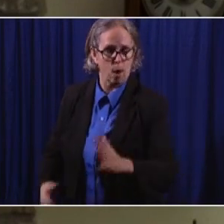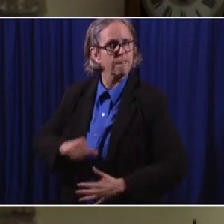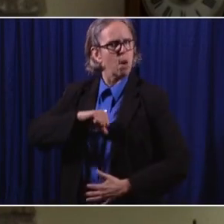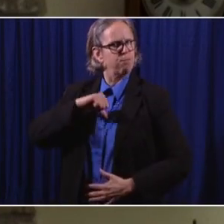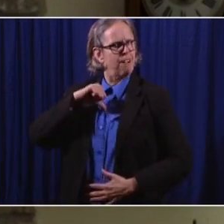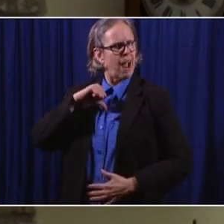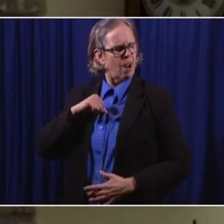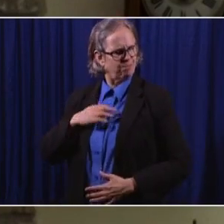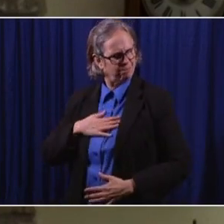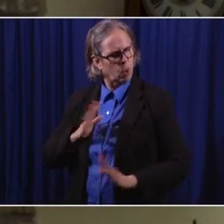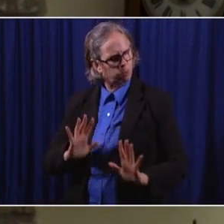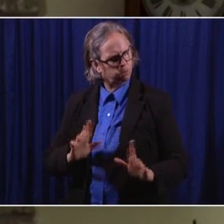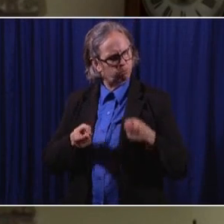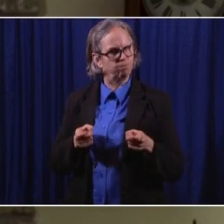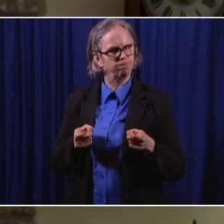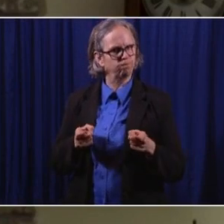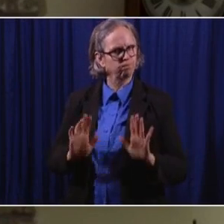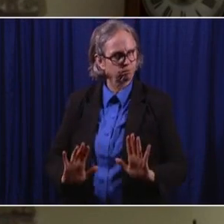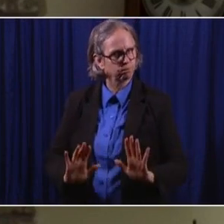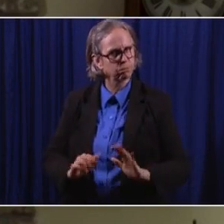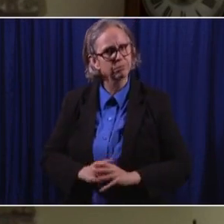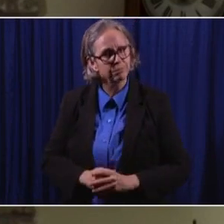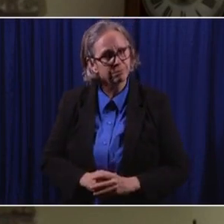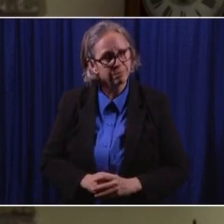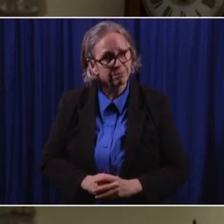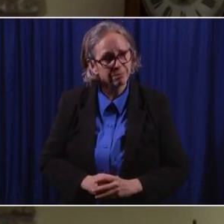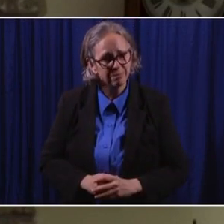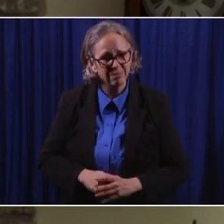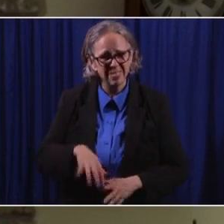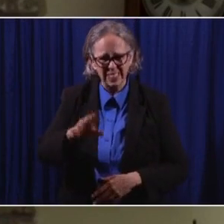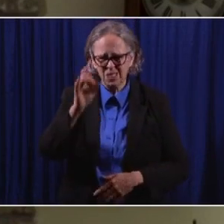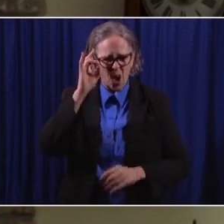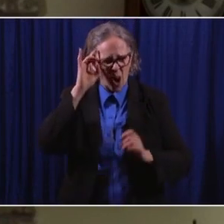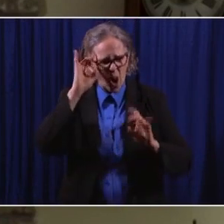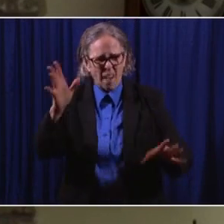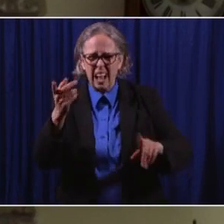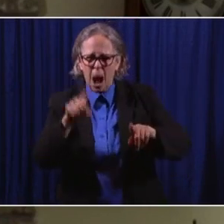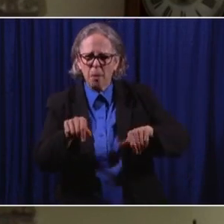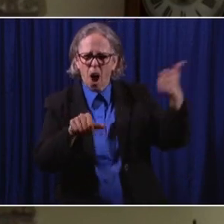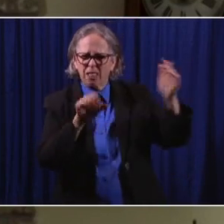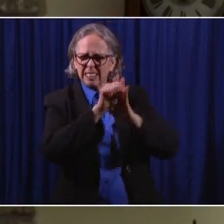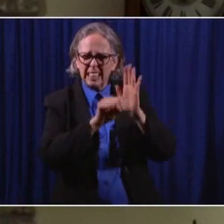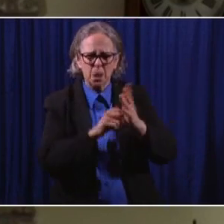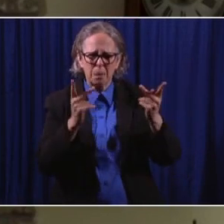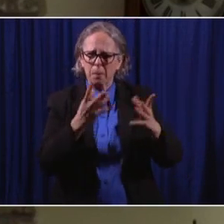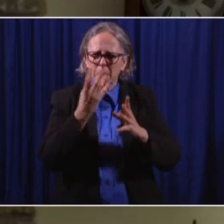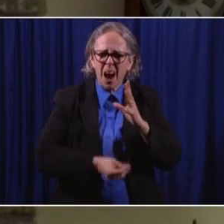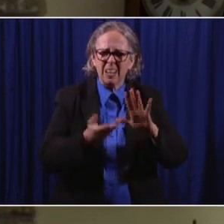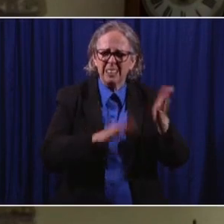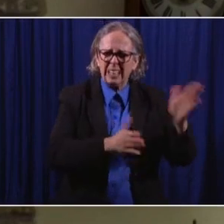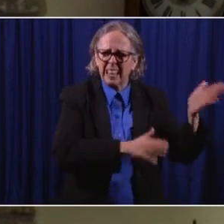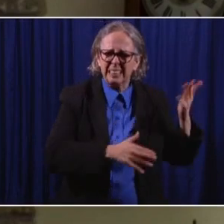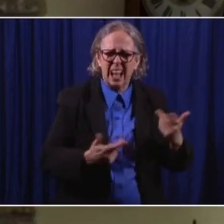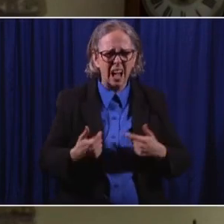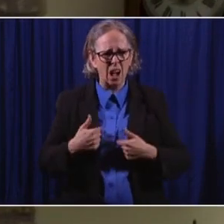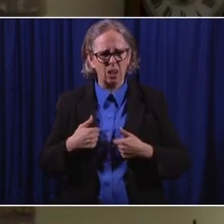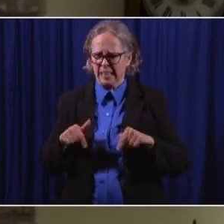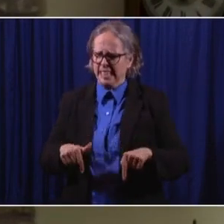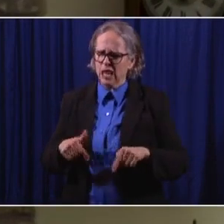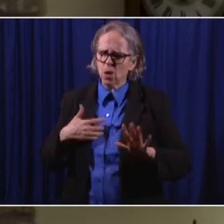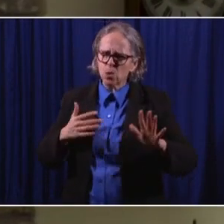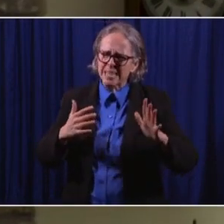had that. We've had great tragedy. We've had people continue to lose their lives. We can't seem to get the number under 1,000 by very much as far as